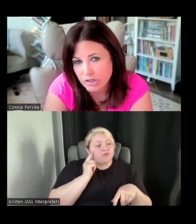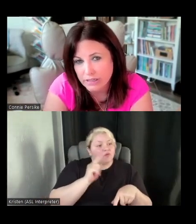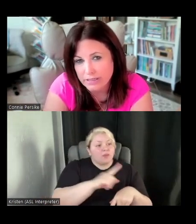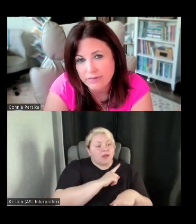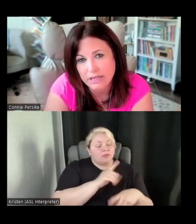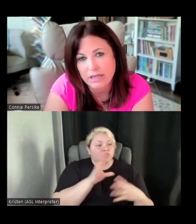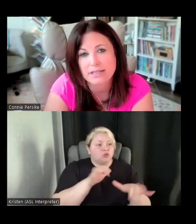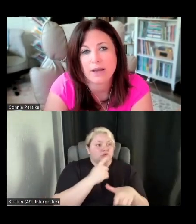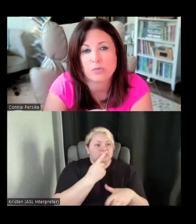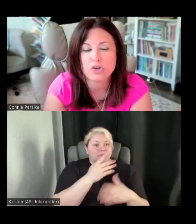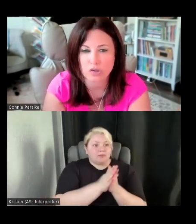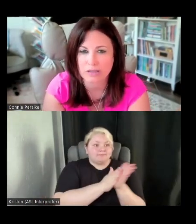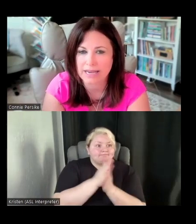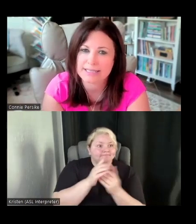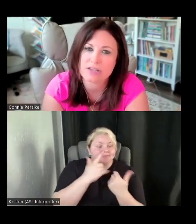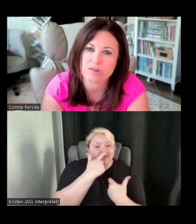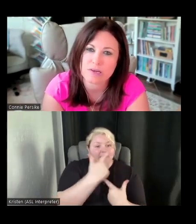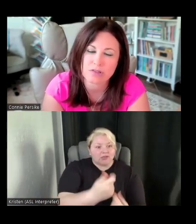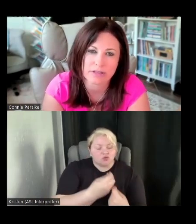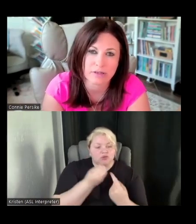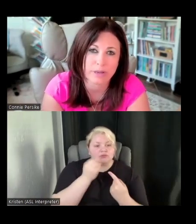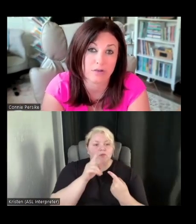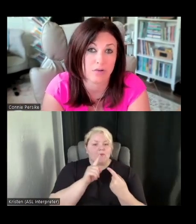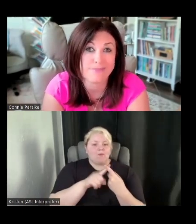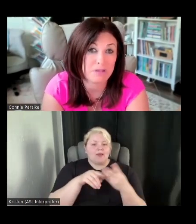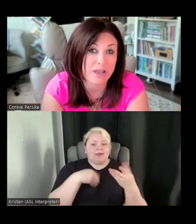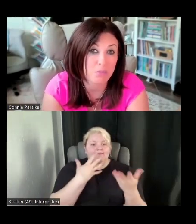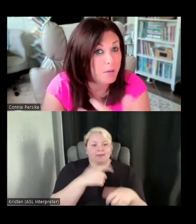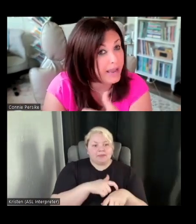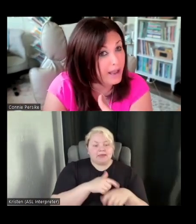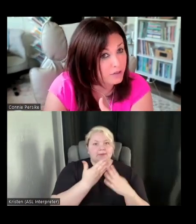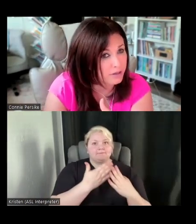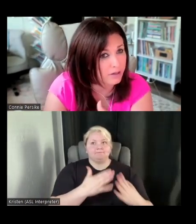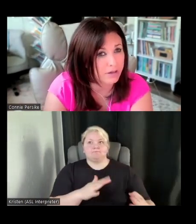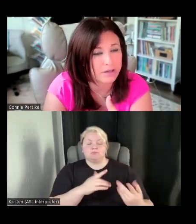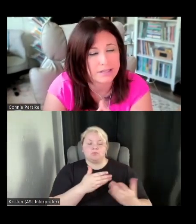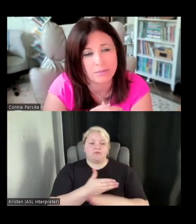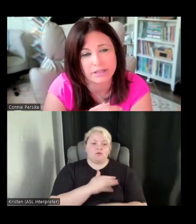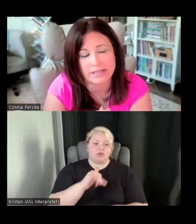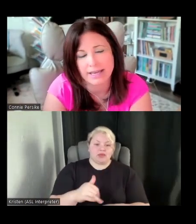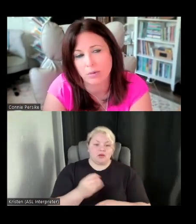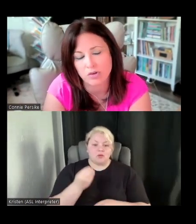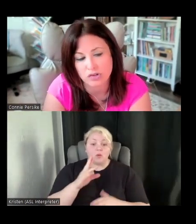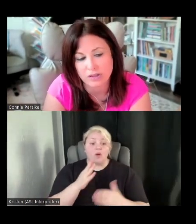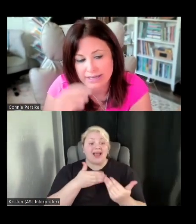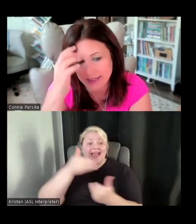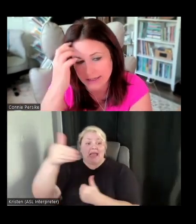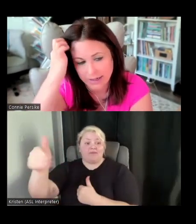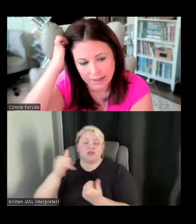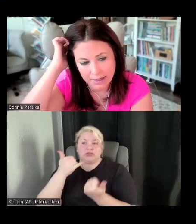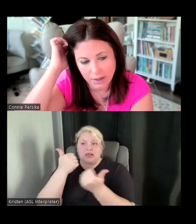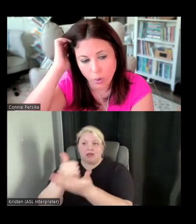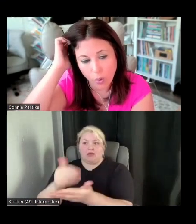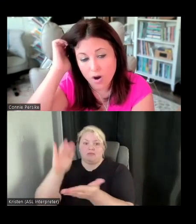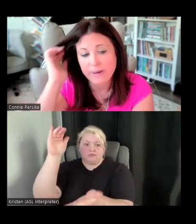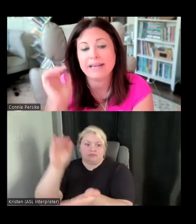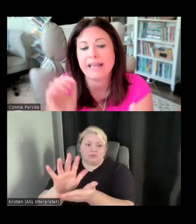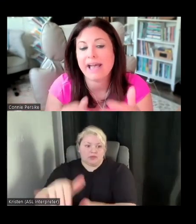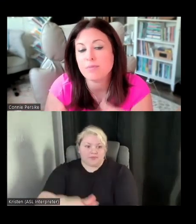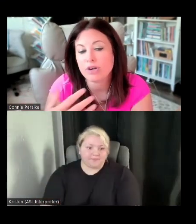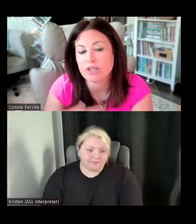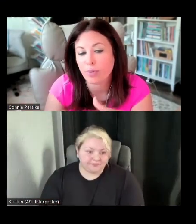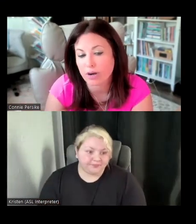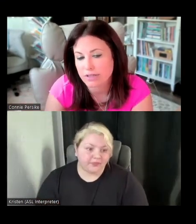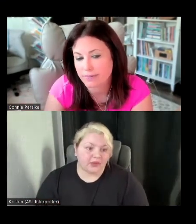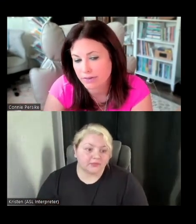or passion activity to help neutralize that stressor a little bit. Or maybe that will come after the assembly to help neutralize it. Or we can